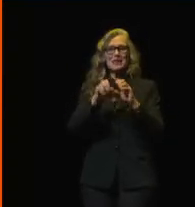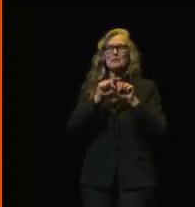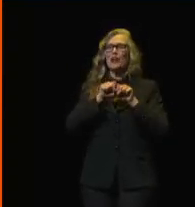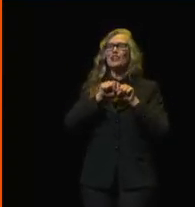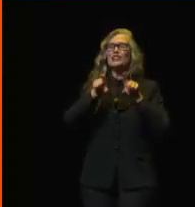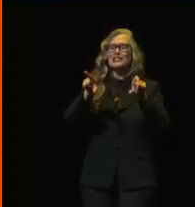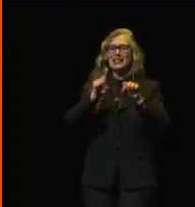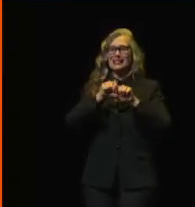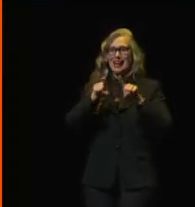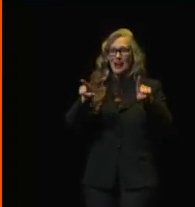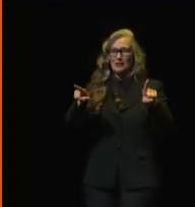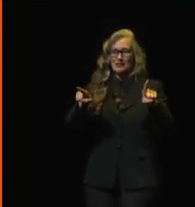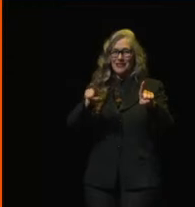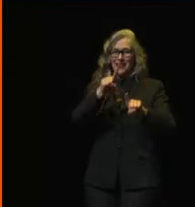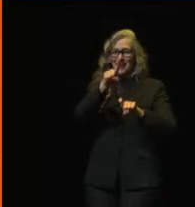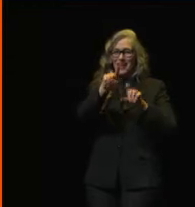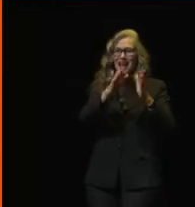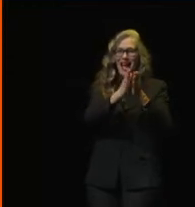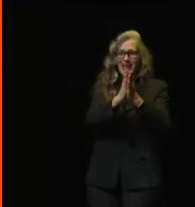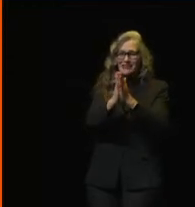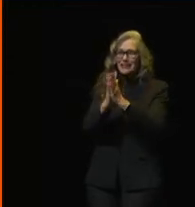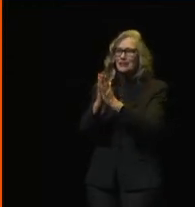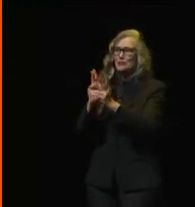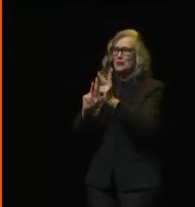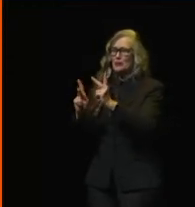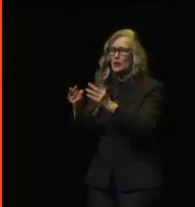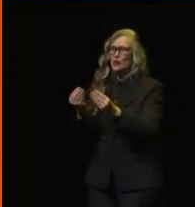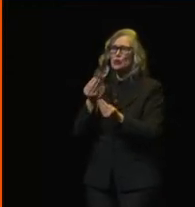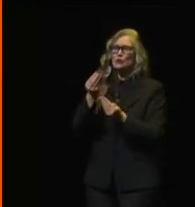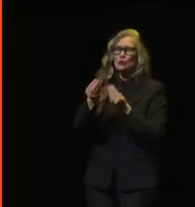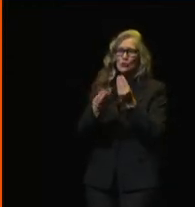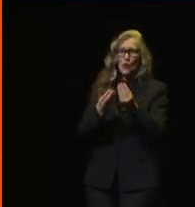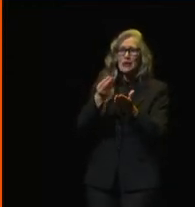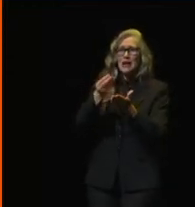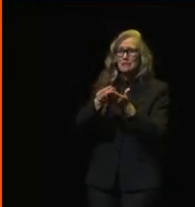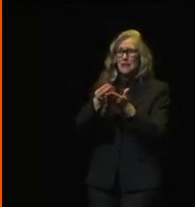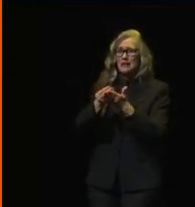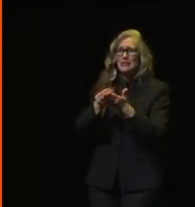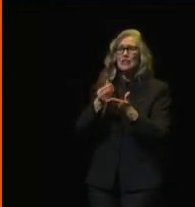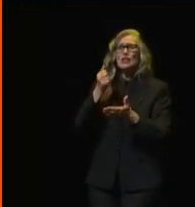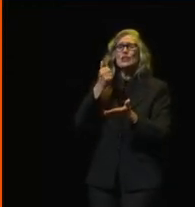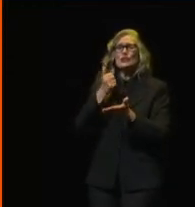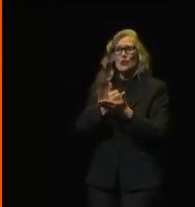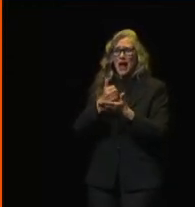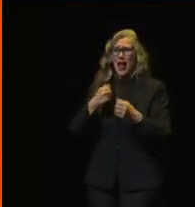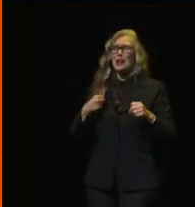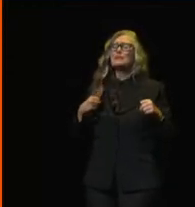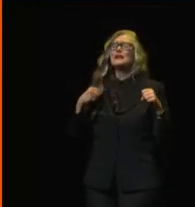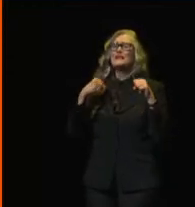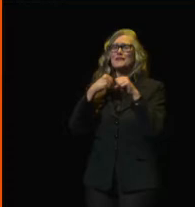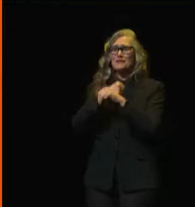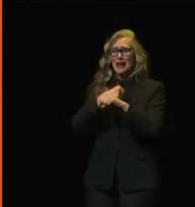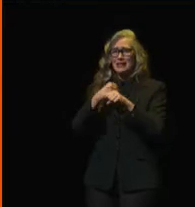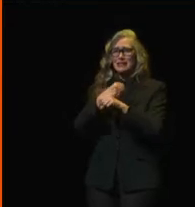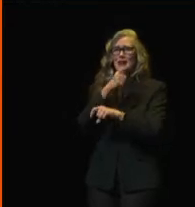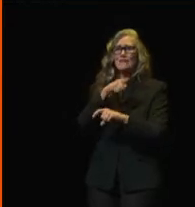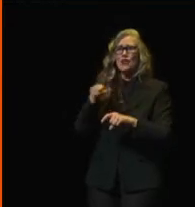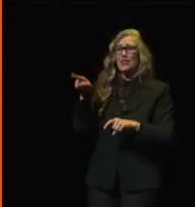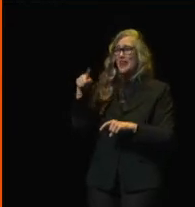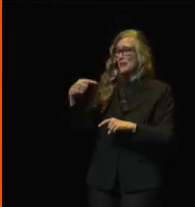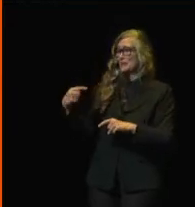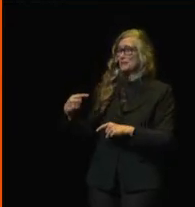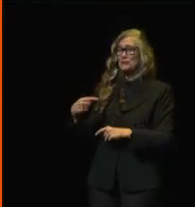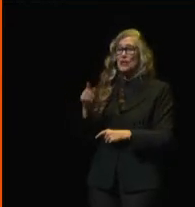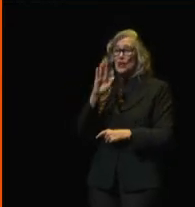can continue to fight for them. For everyone taking part today, we are Ady's living